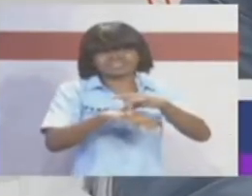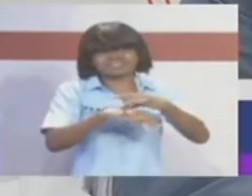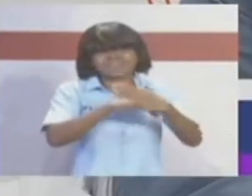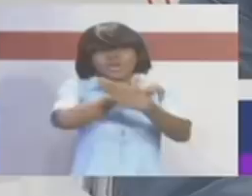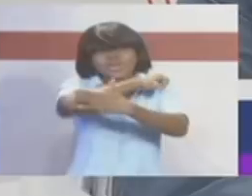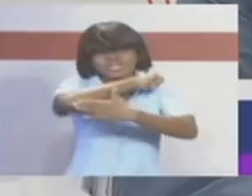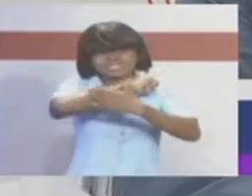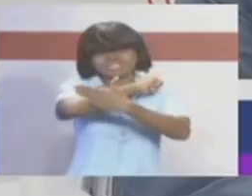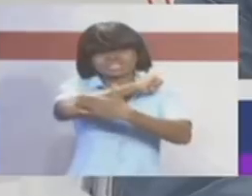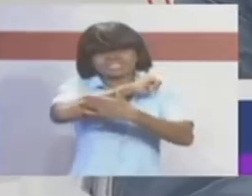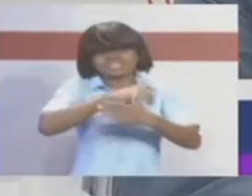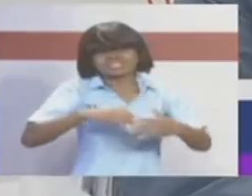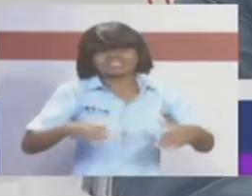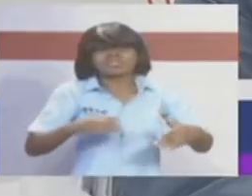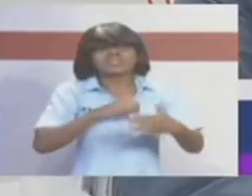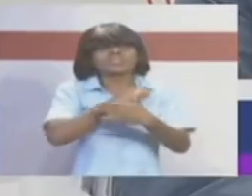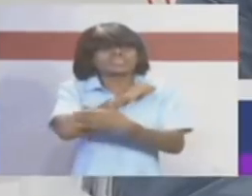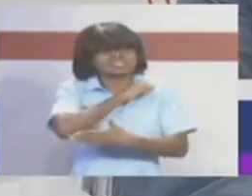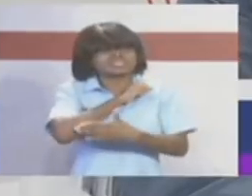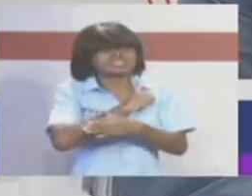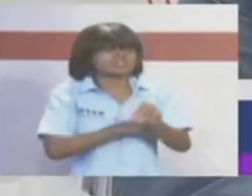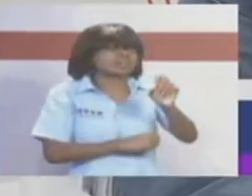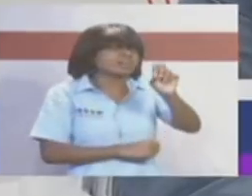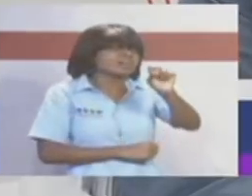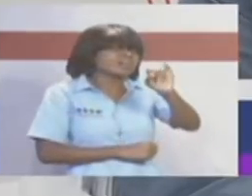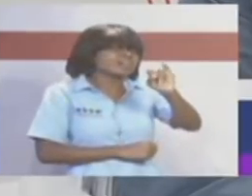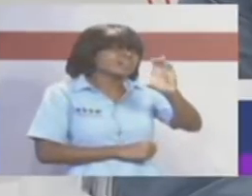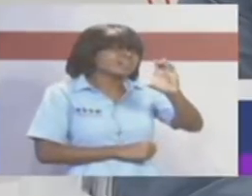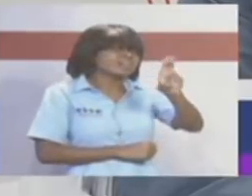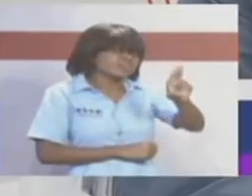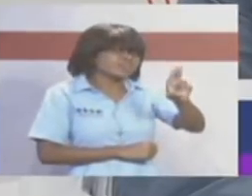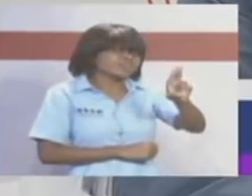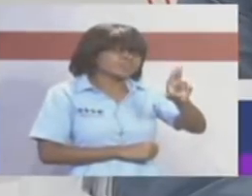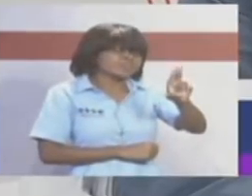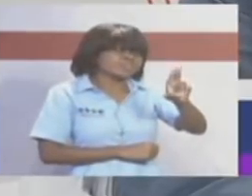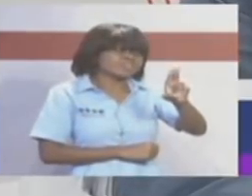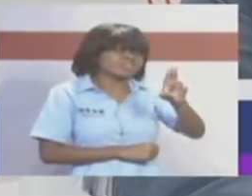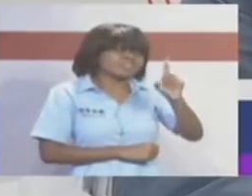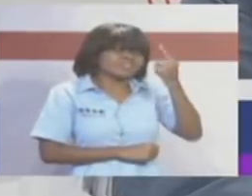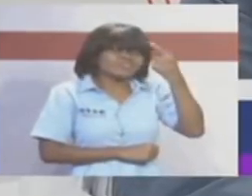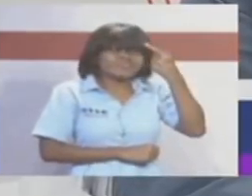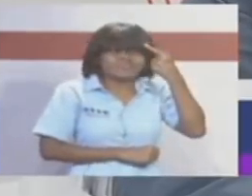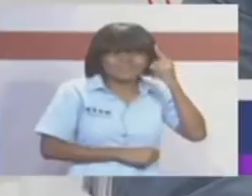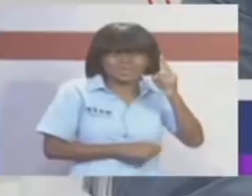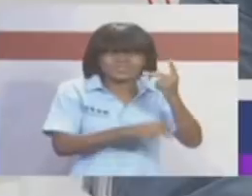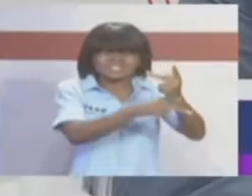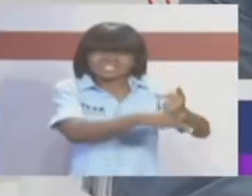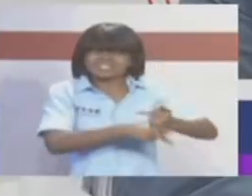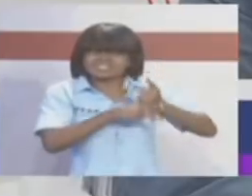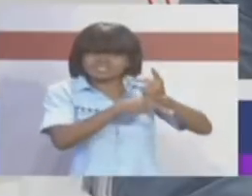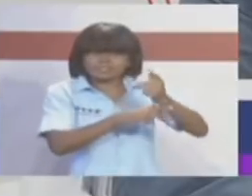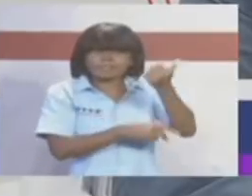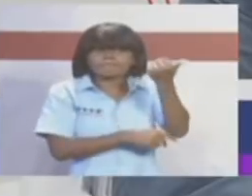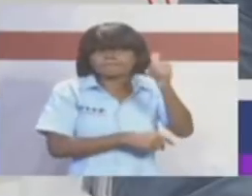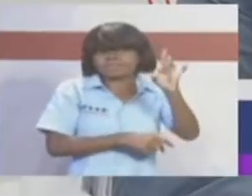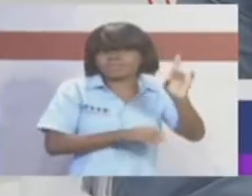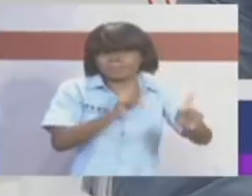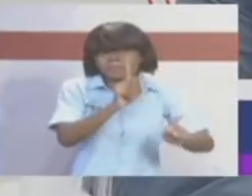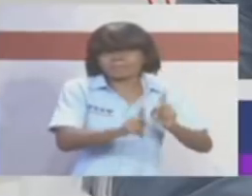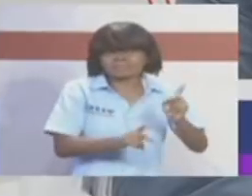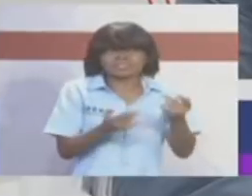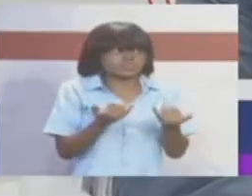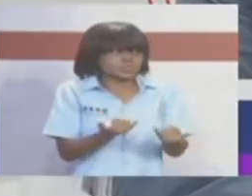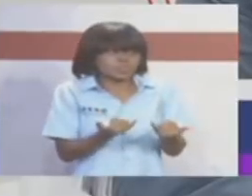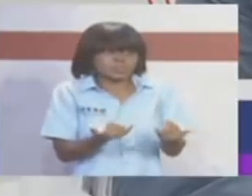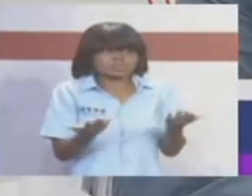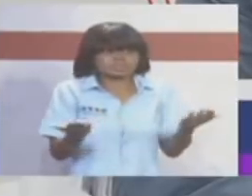provide ICU management and care, for example, for 18 individuals. And we are pending, at this point in time, we have the